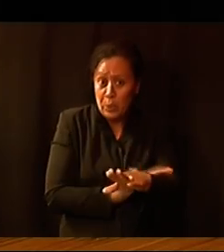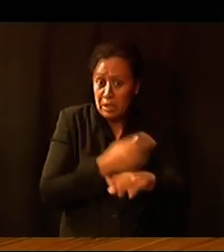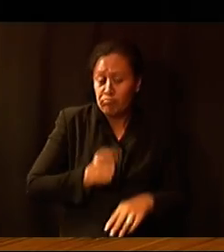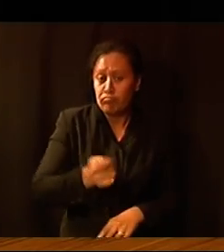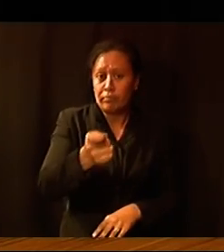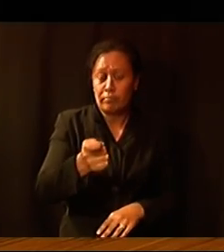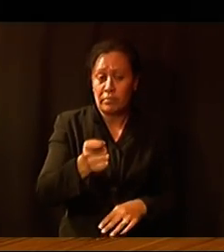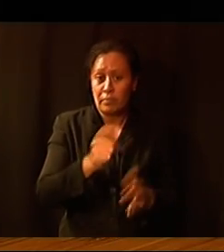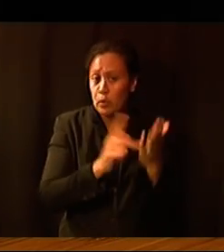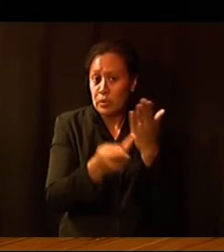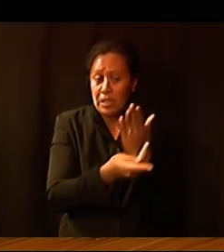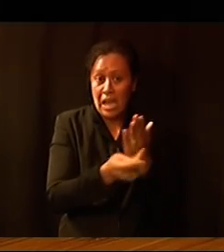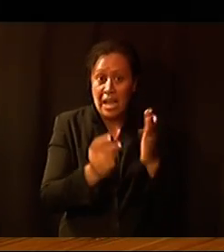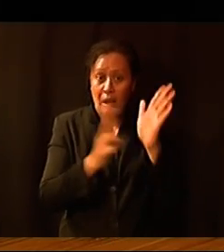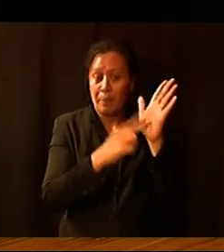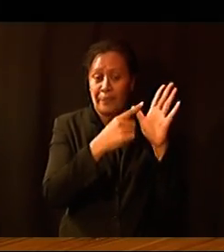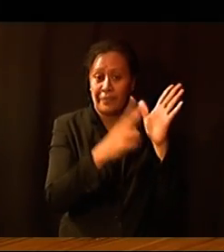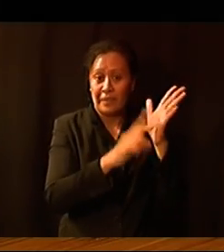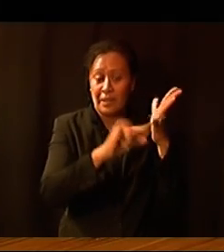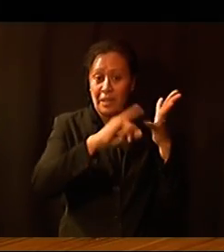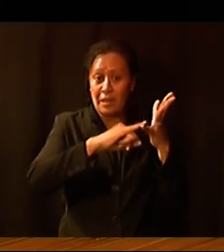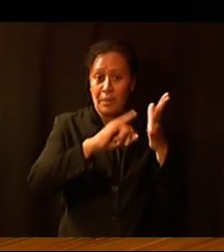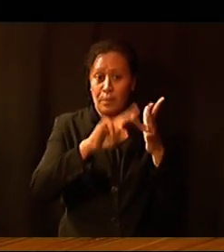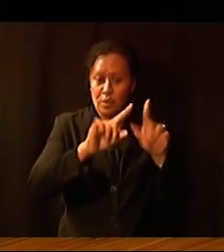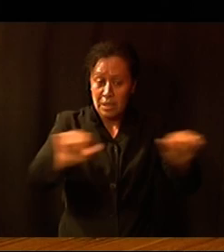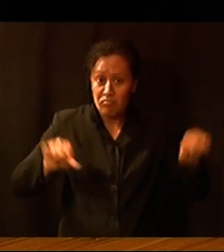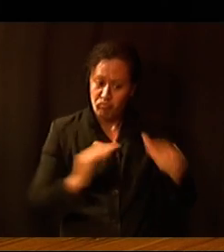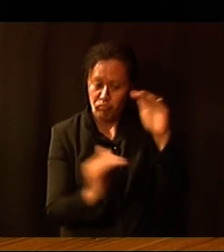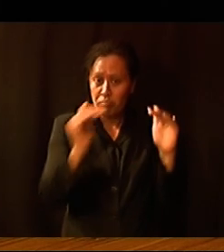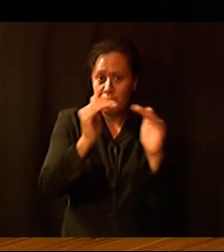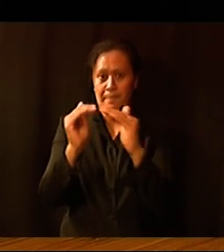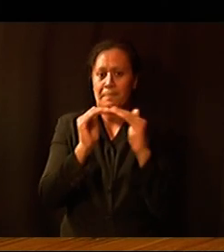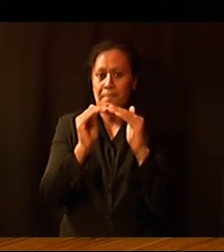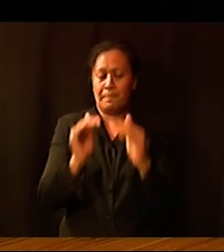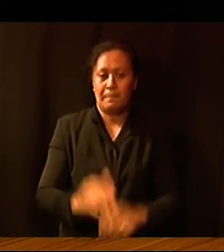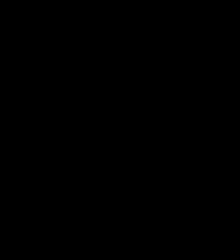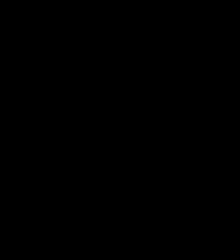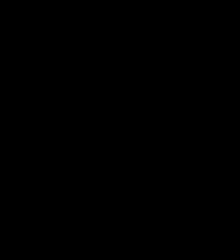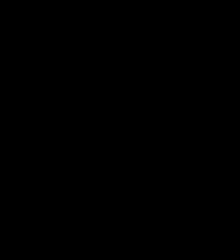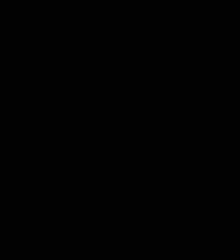new green tax initiative and revitalizing Naboso agriculture to what it used to be.